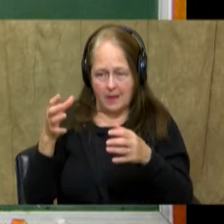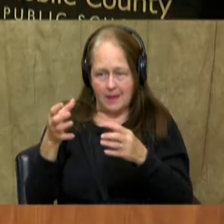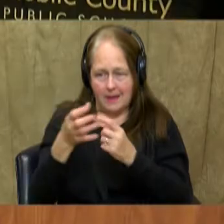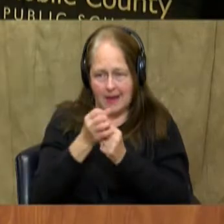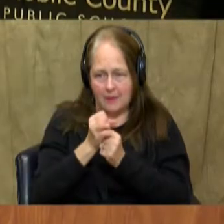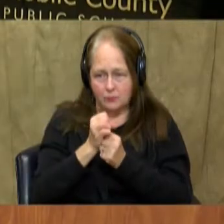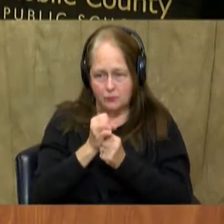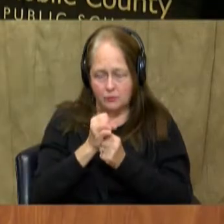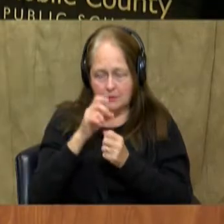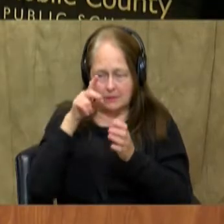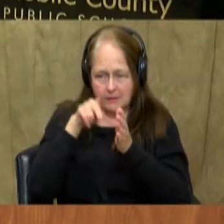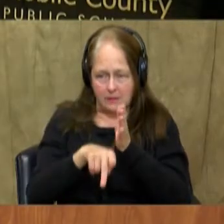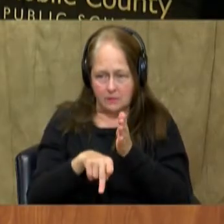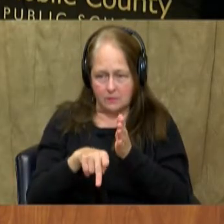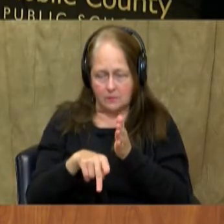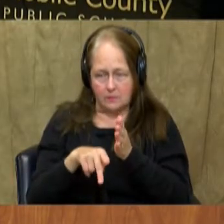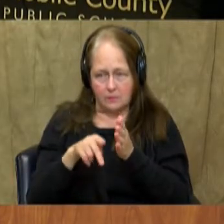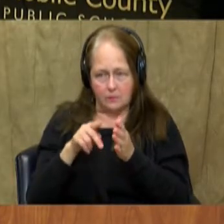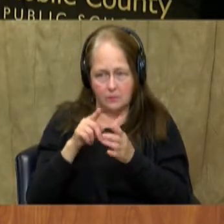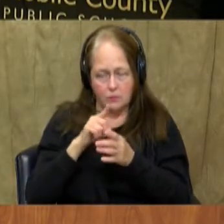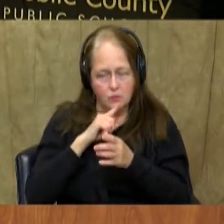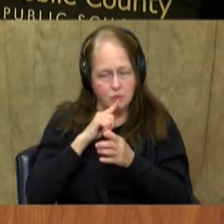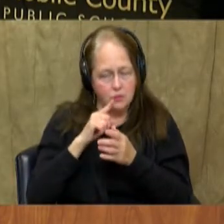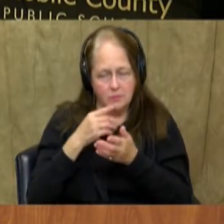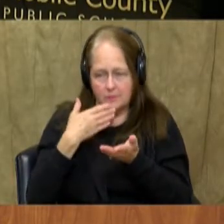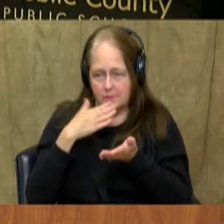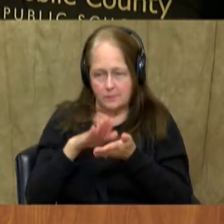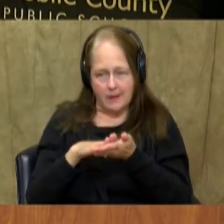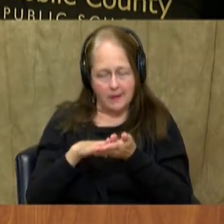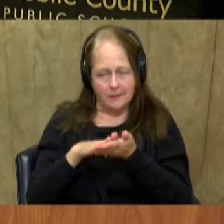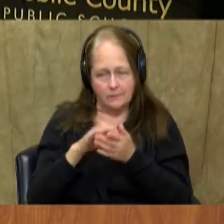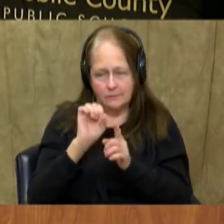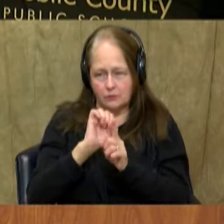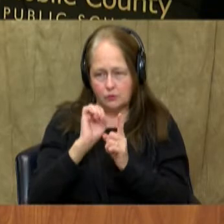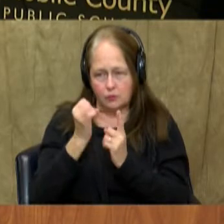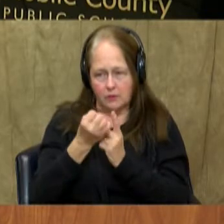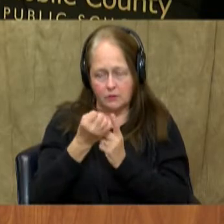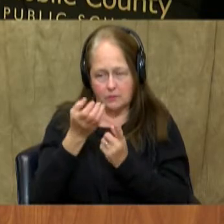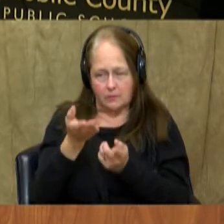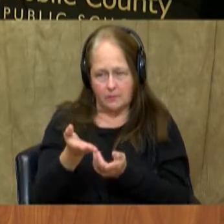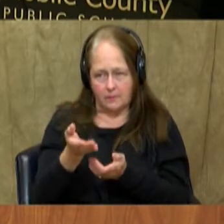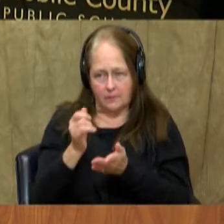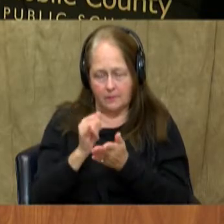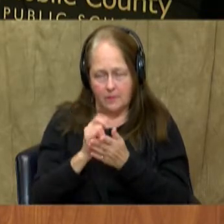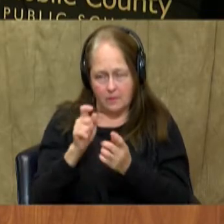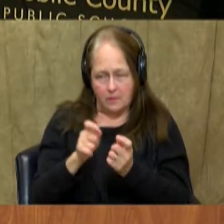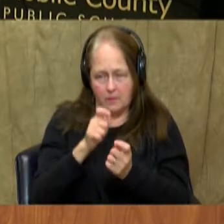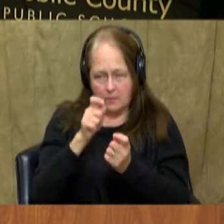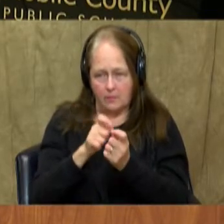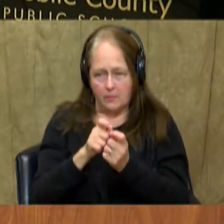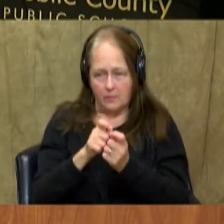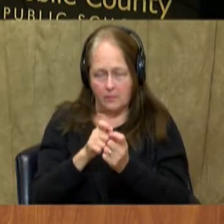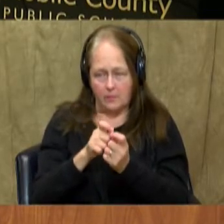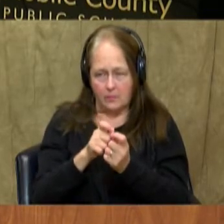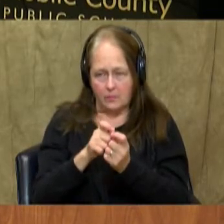captured or killed. It was just kind of an ugly scene. It really was. So that particular